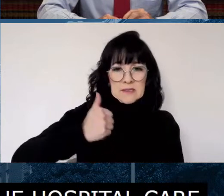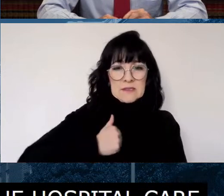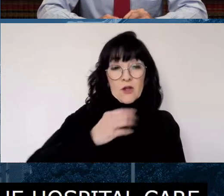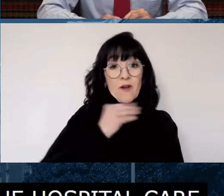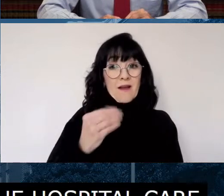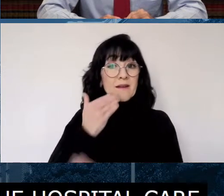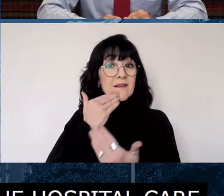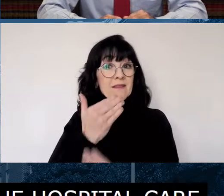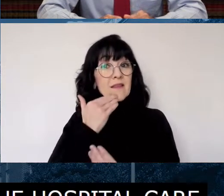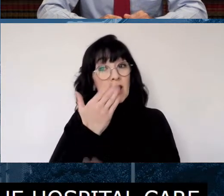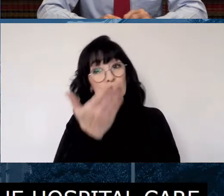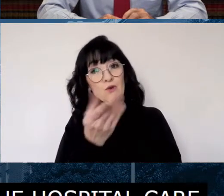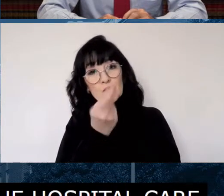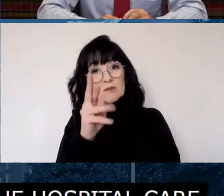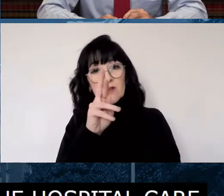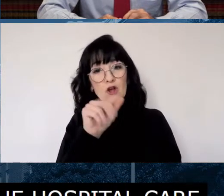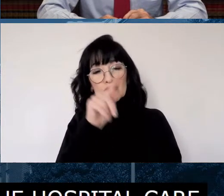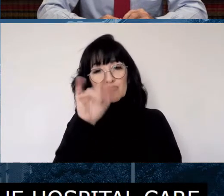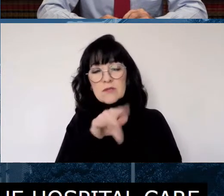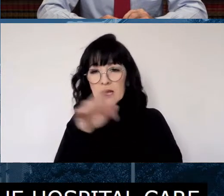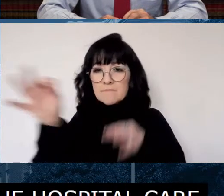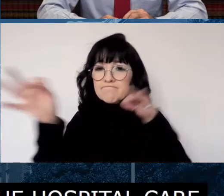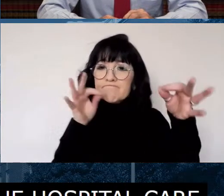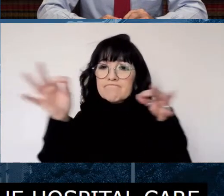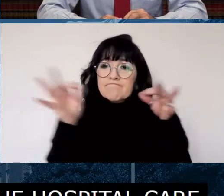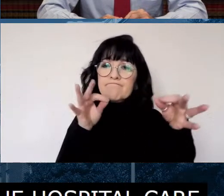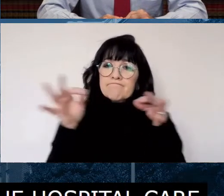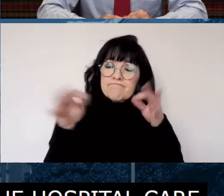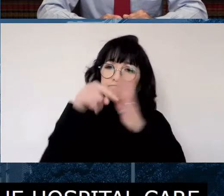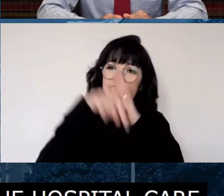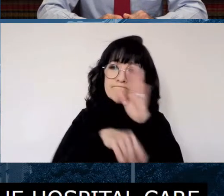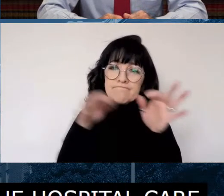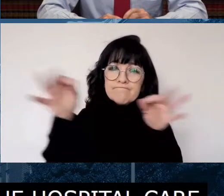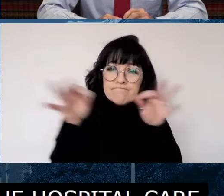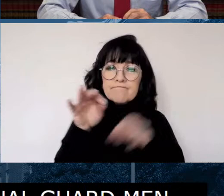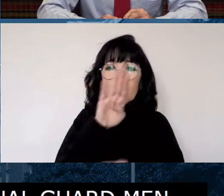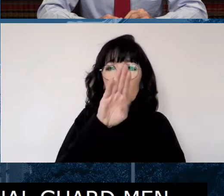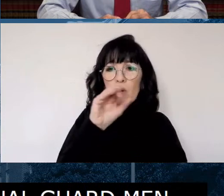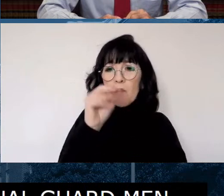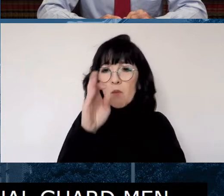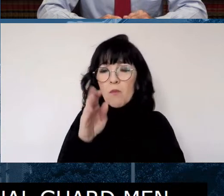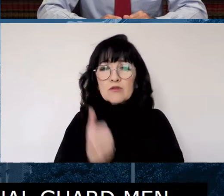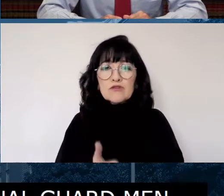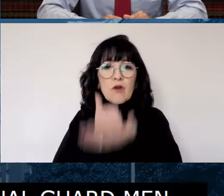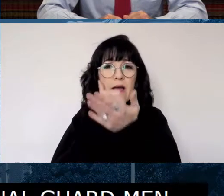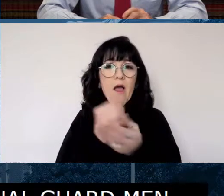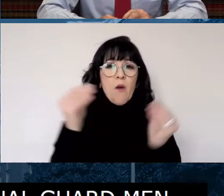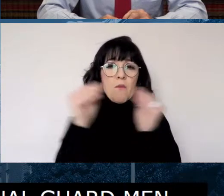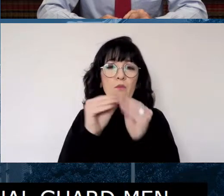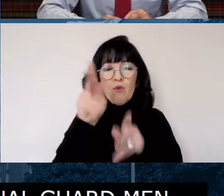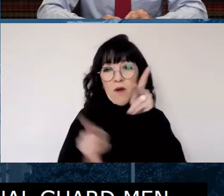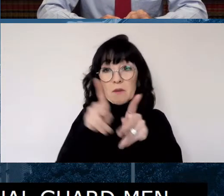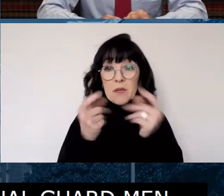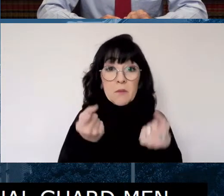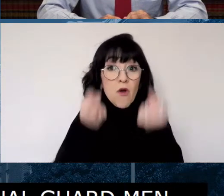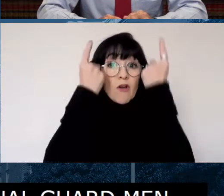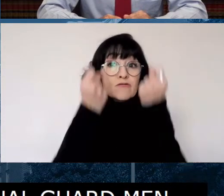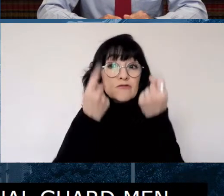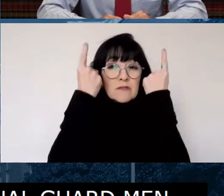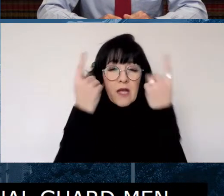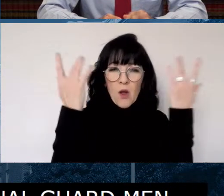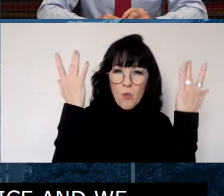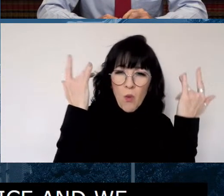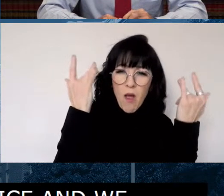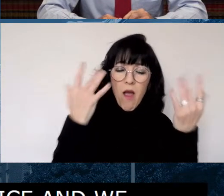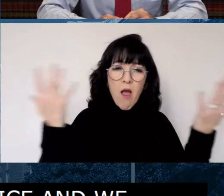that information about boosters. Encourage all of you to get boosted as well. And so we'll open it up to